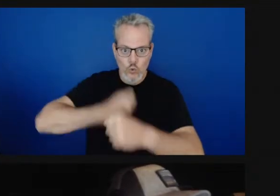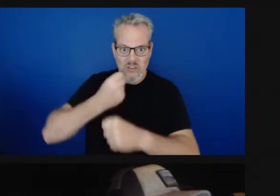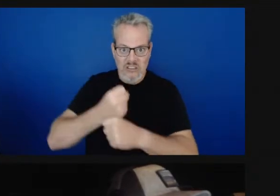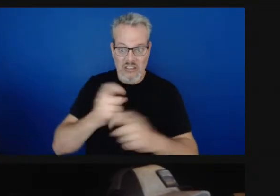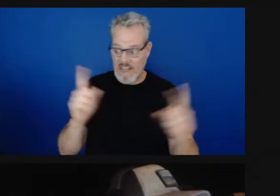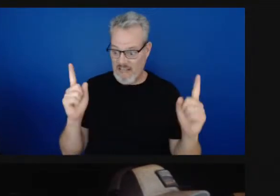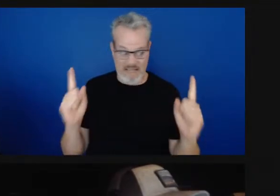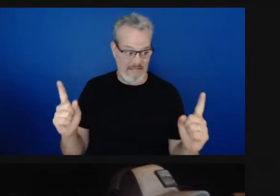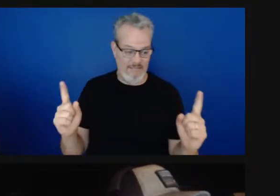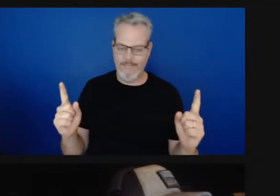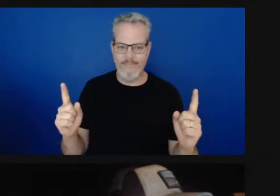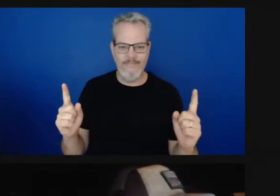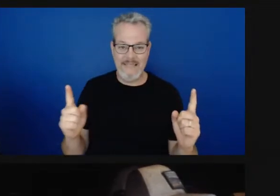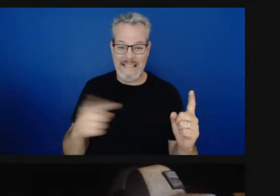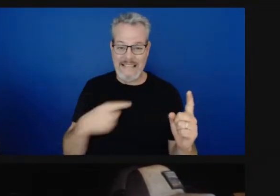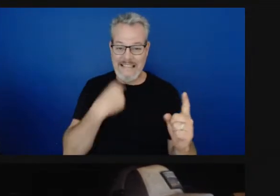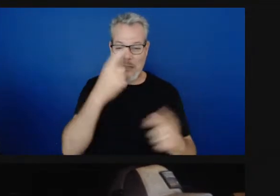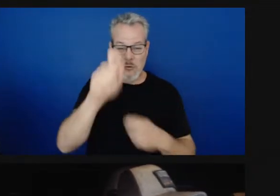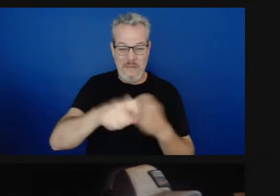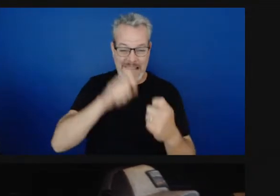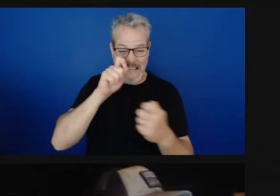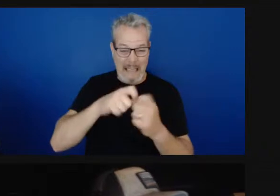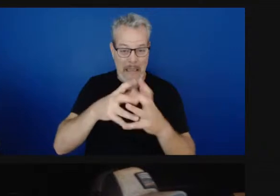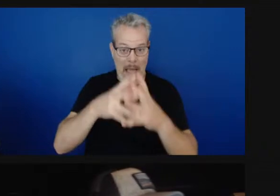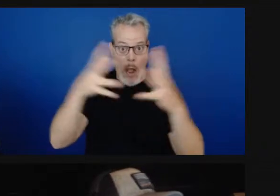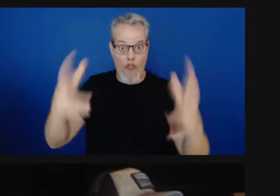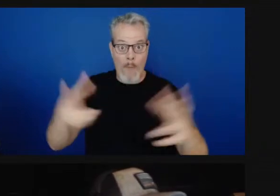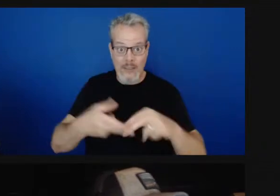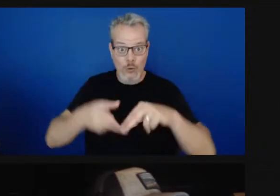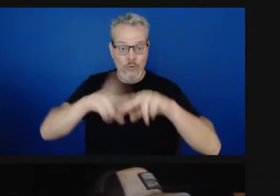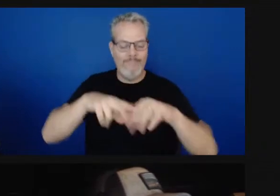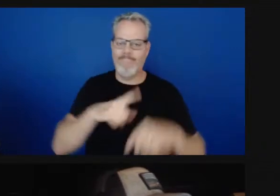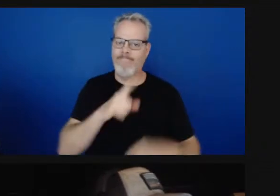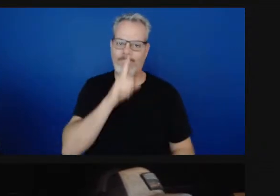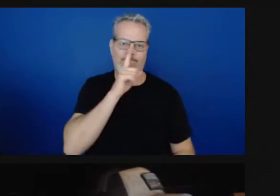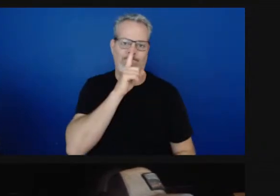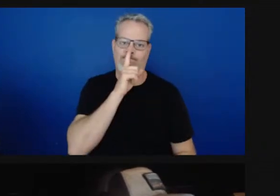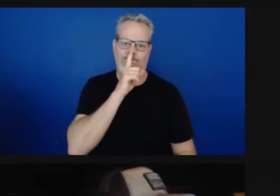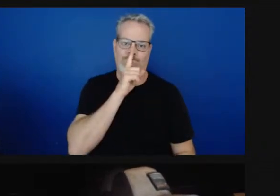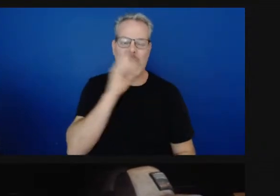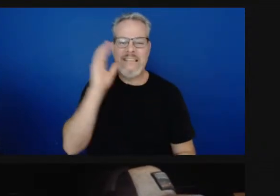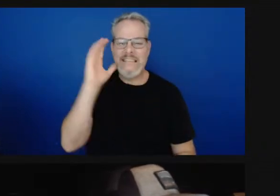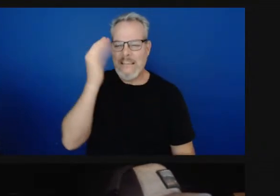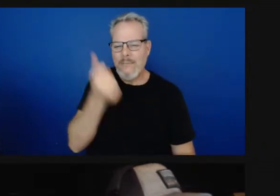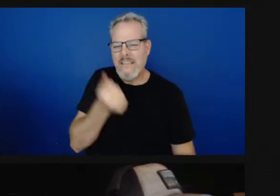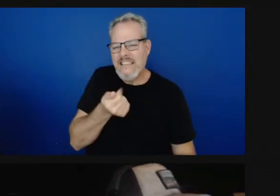tell you exactly how much it's risen, but it appears to be several centimeters or a few inches here.